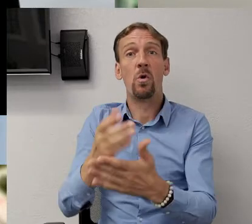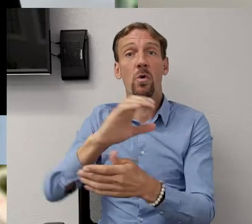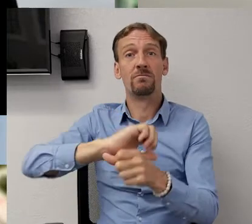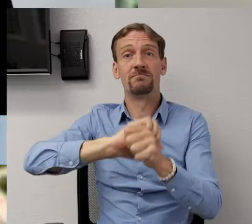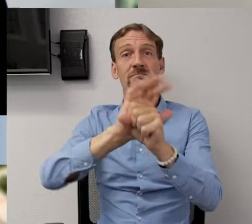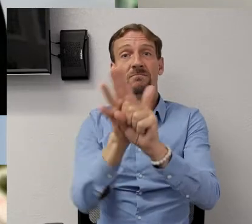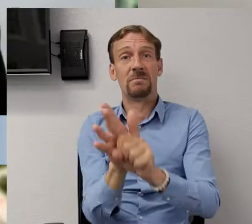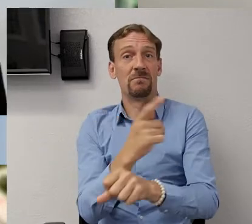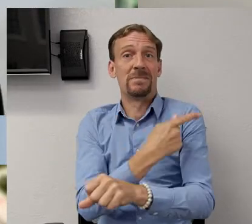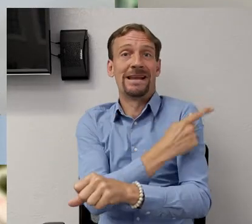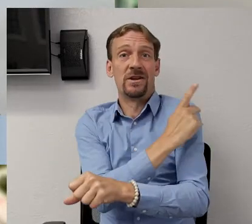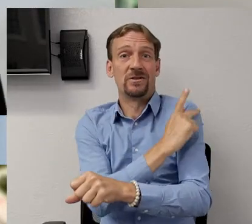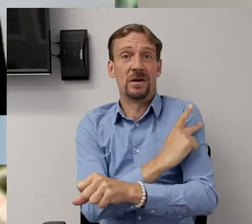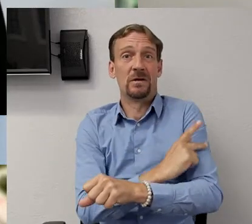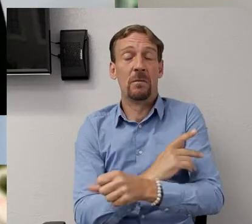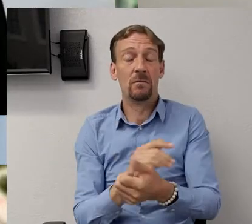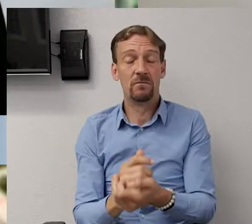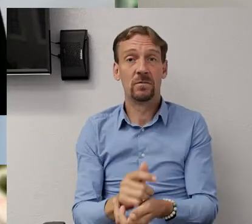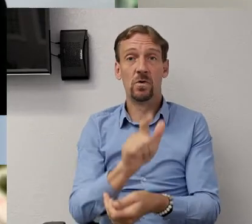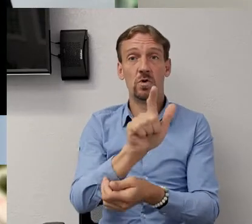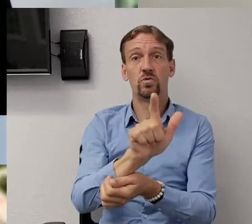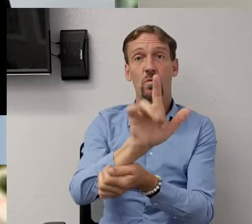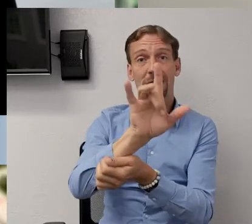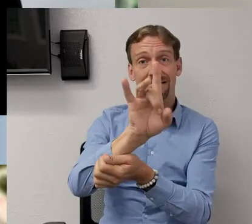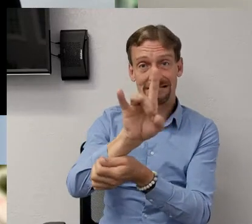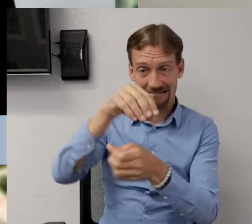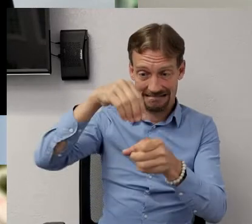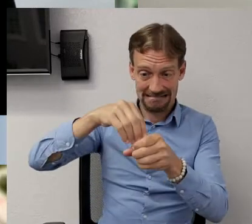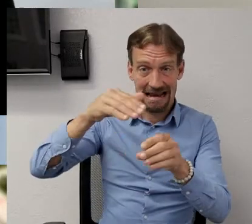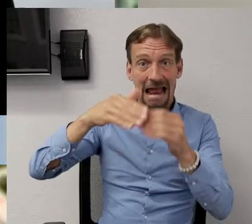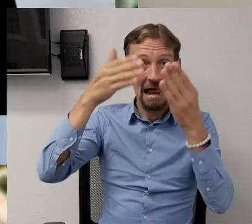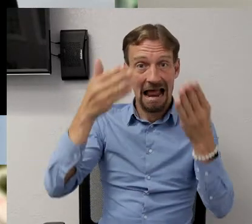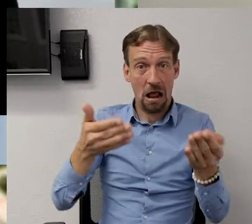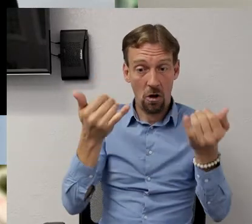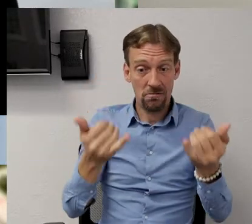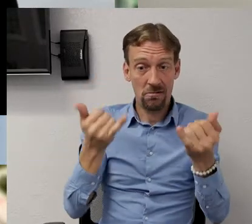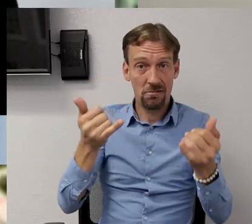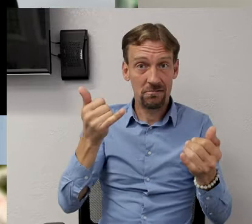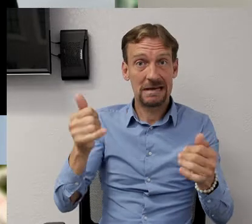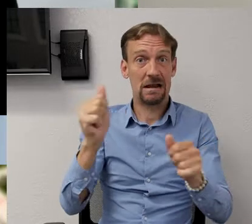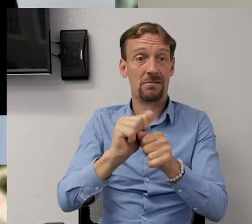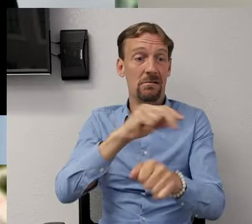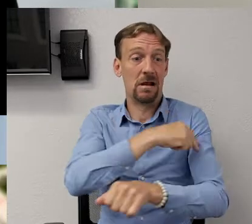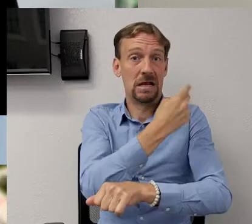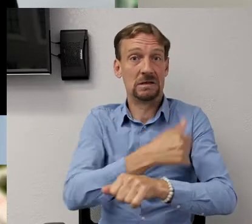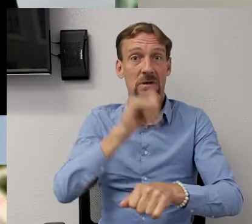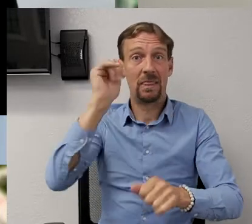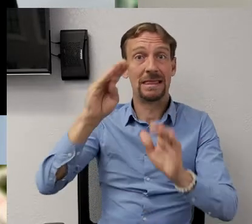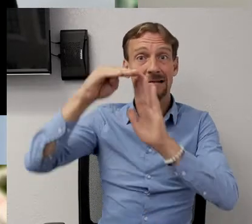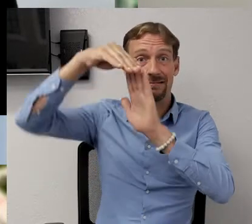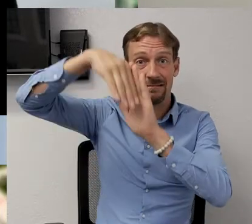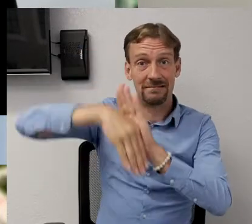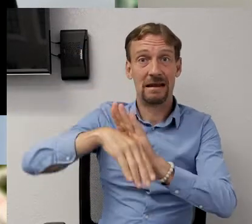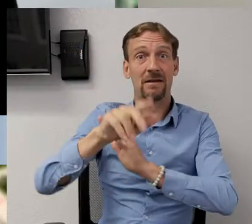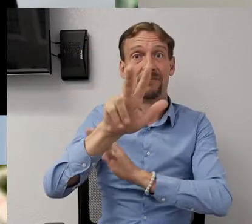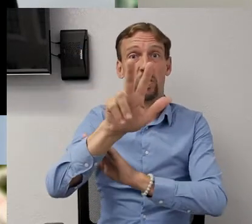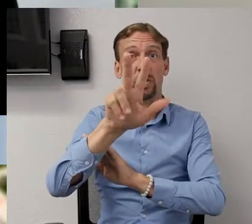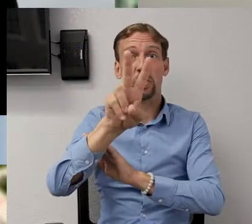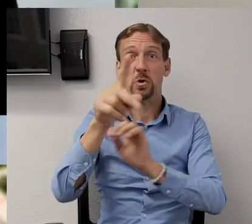So 28 in-house this morning. That is down from 32 that we had in-house